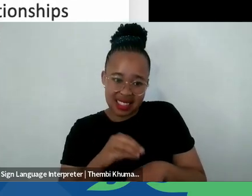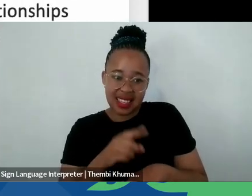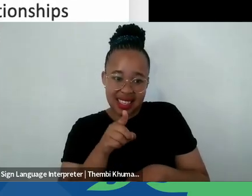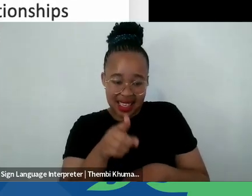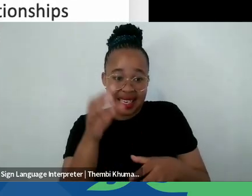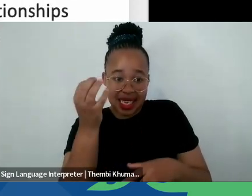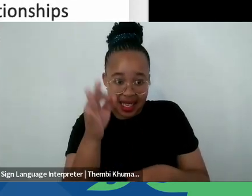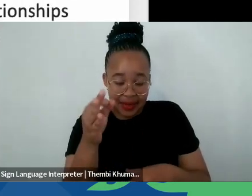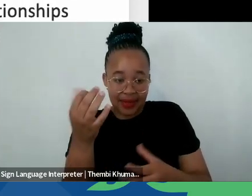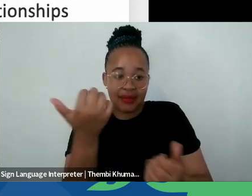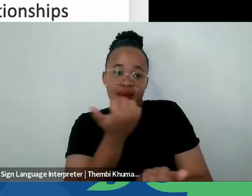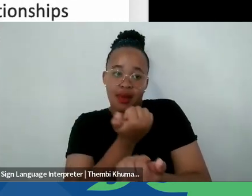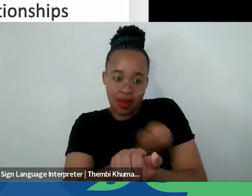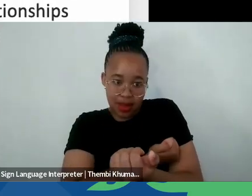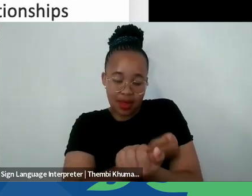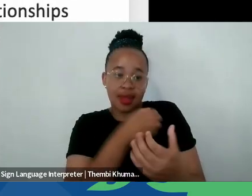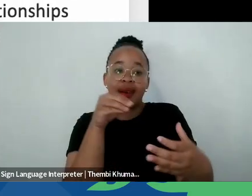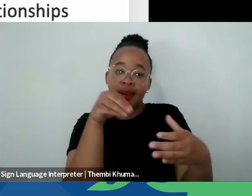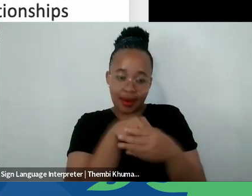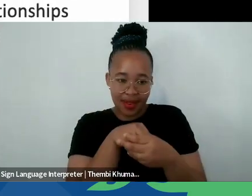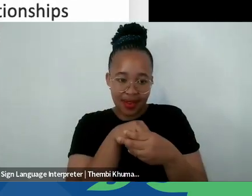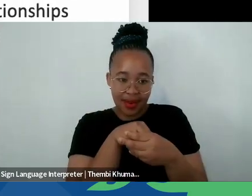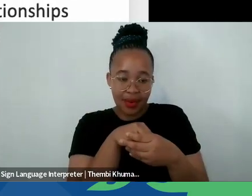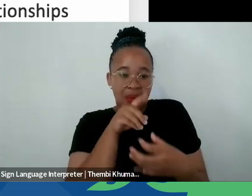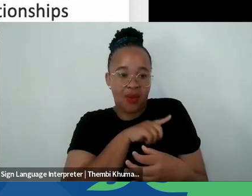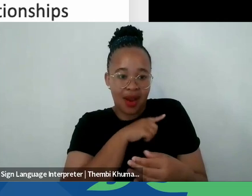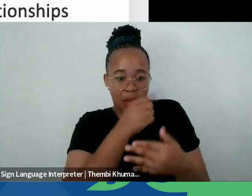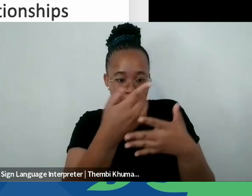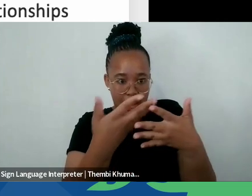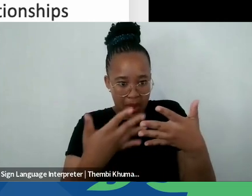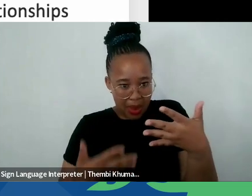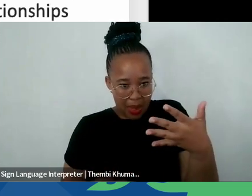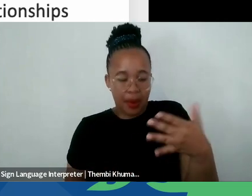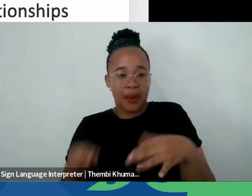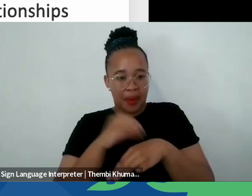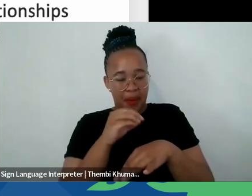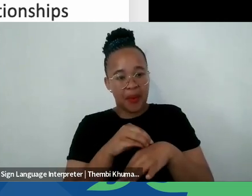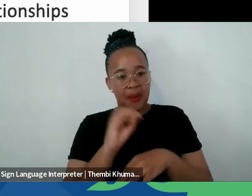be some problematic dynamics underlying. And I think some of this